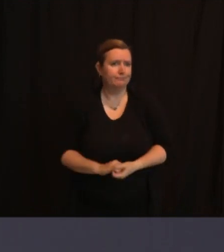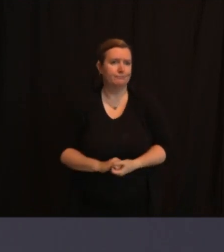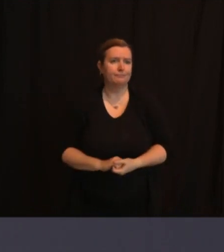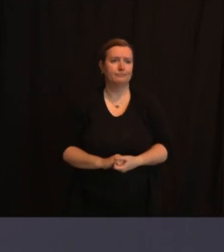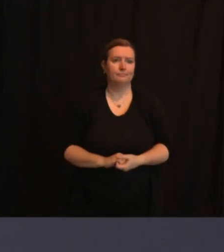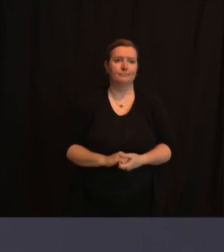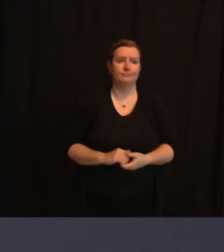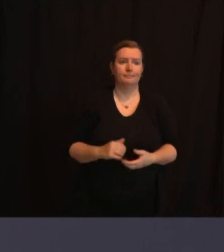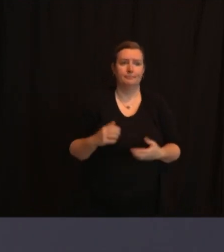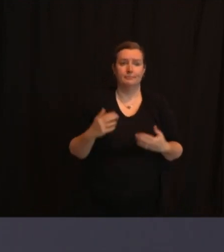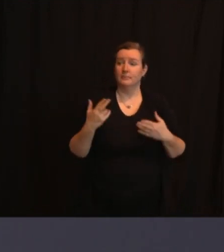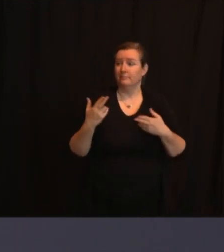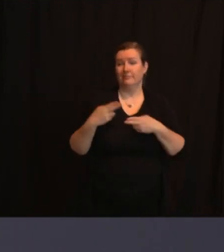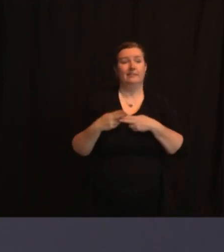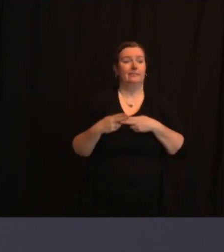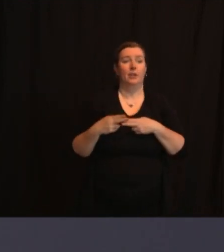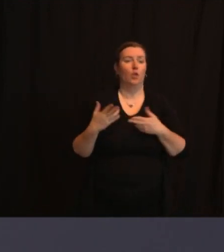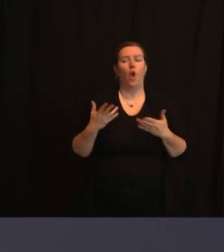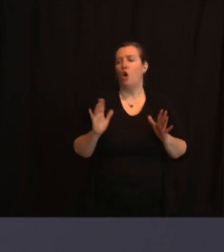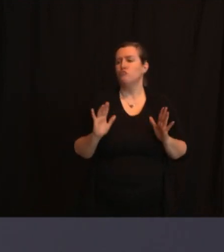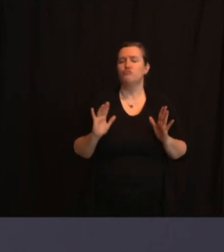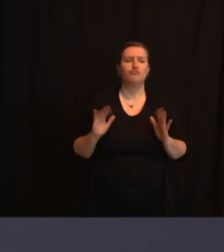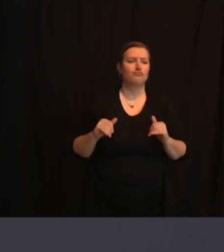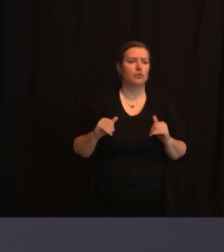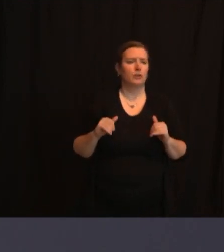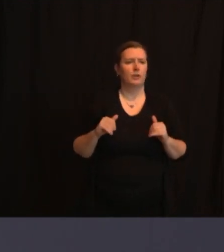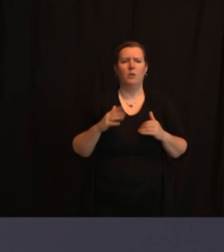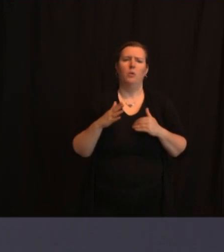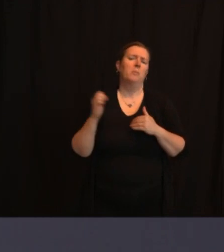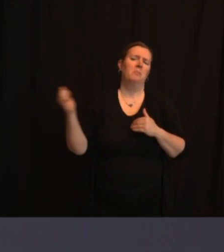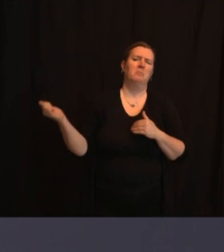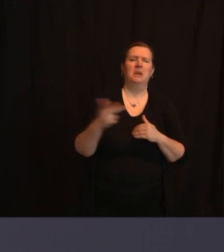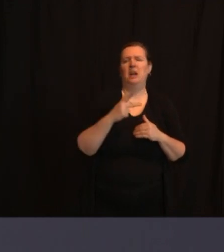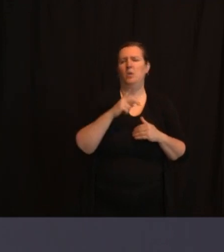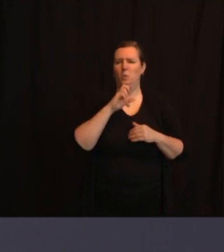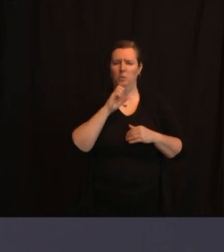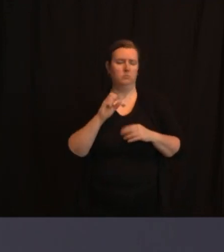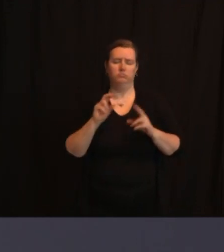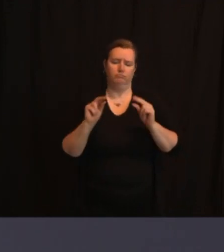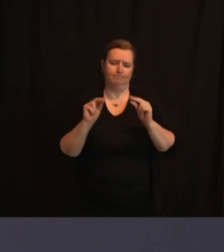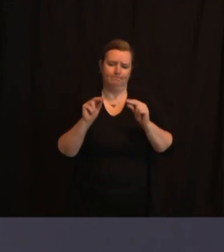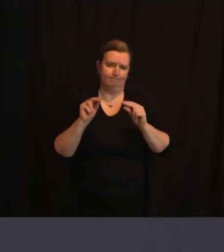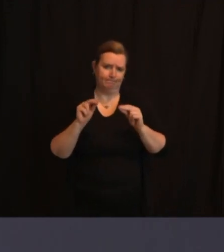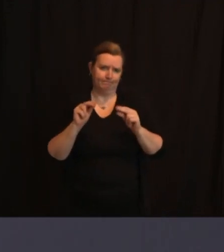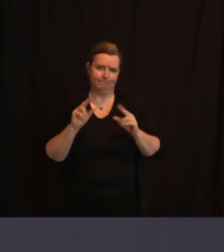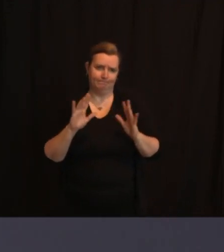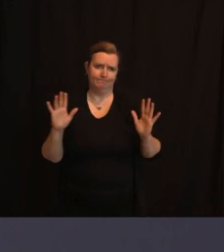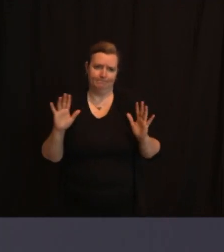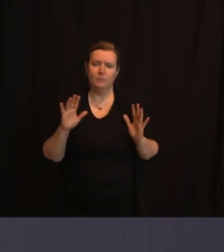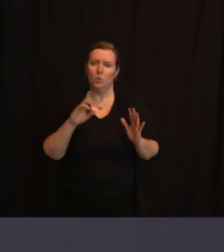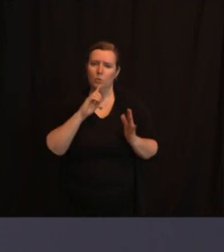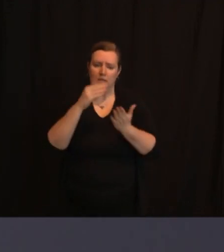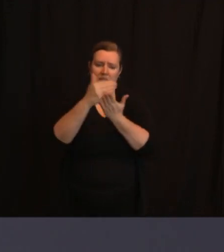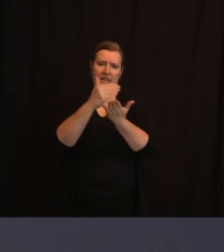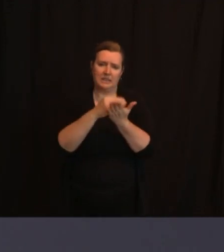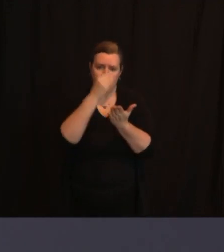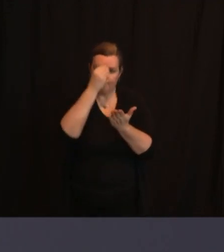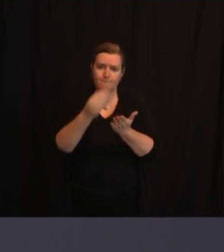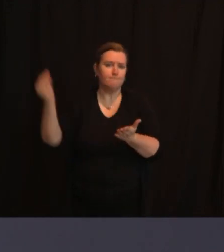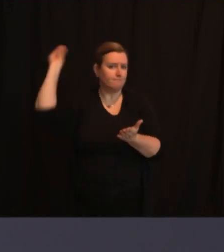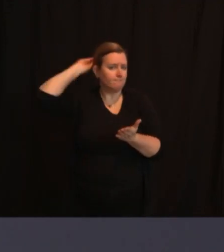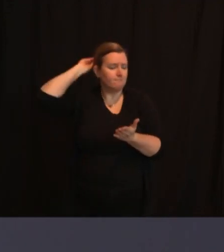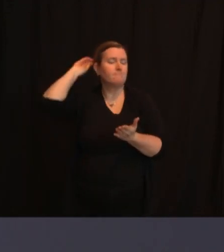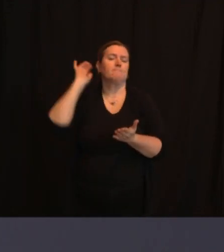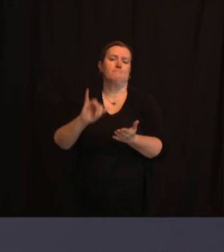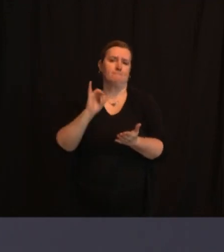dealing with this and saving as many lives as we can, but learning our lessons that have been pretty tough lessons for all of us across the